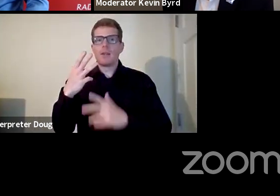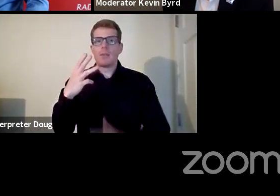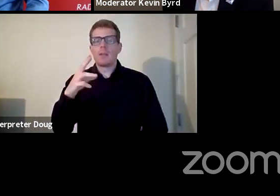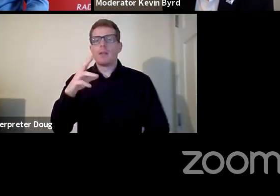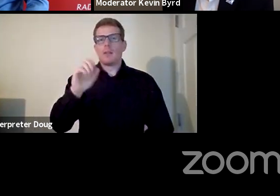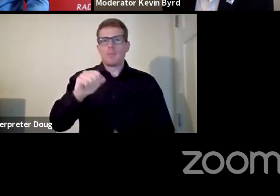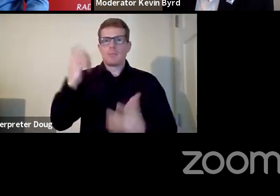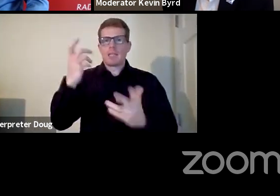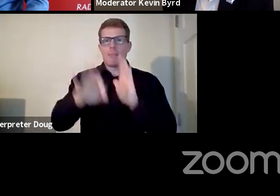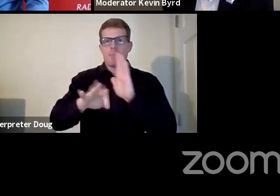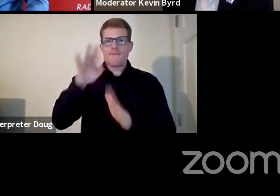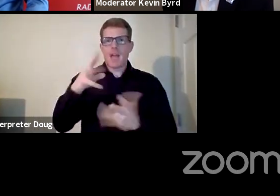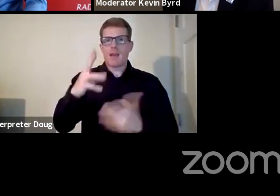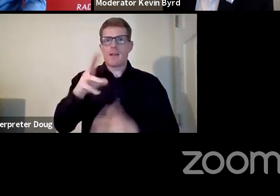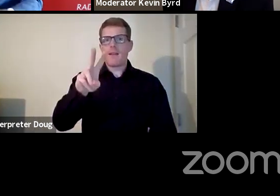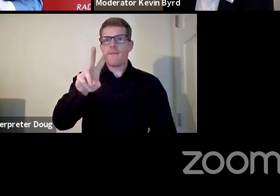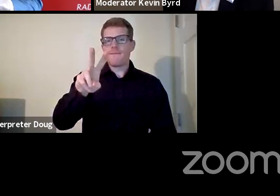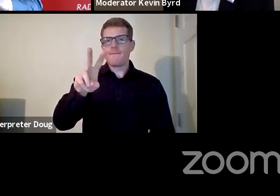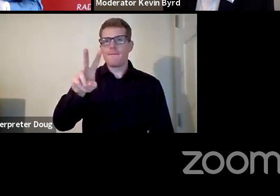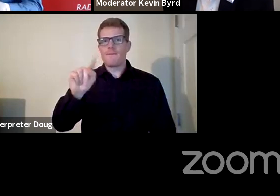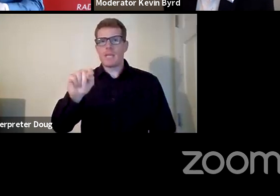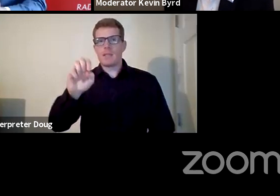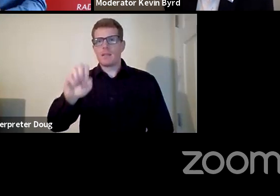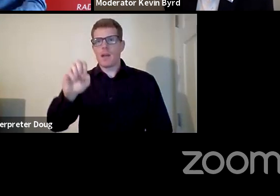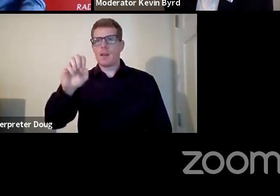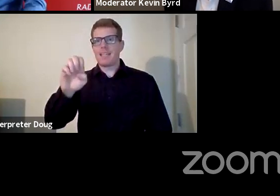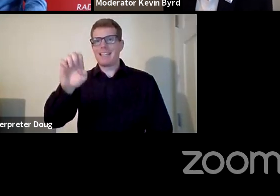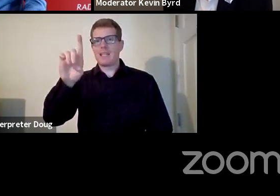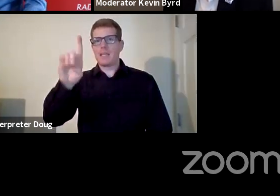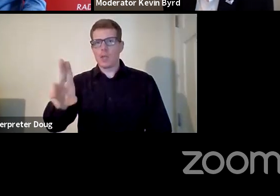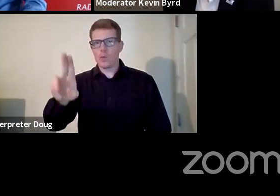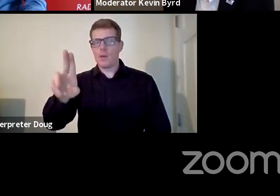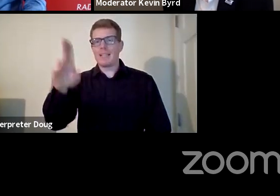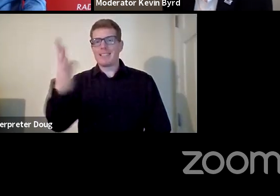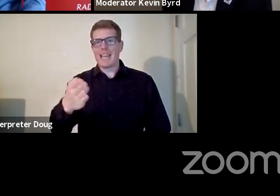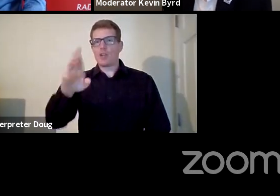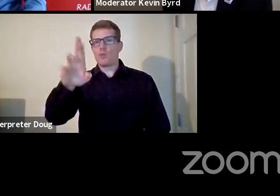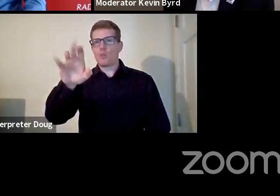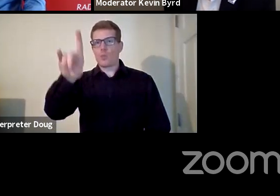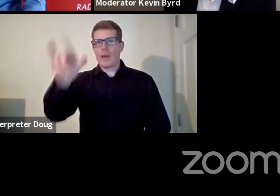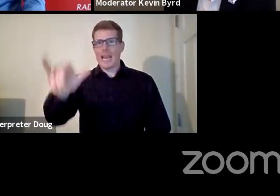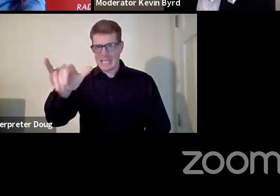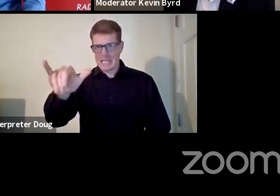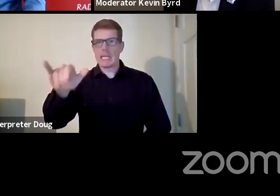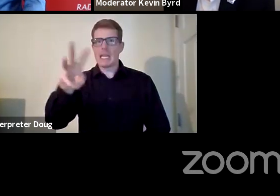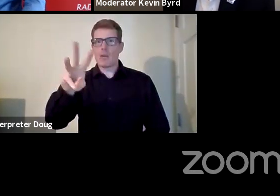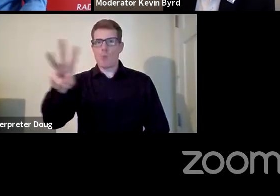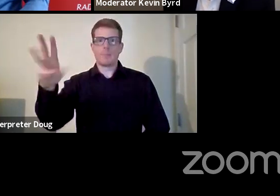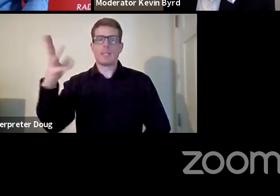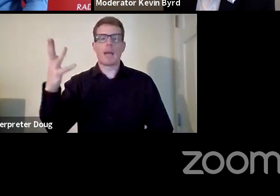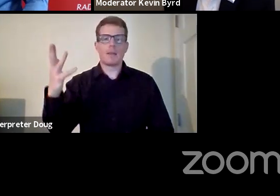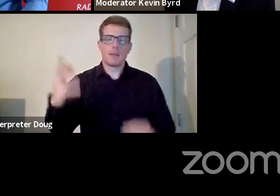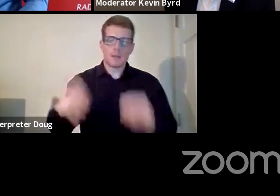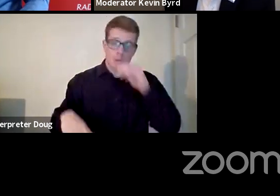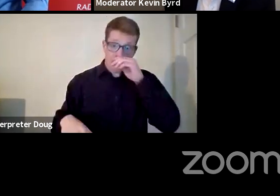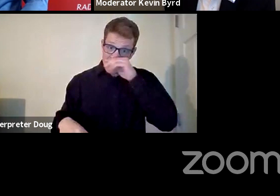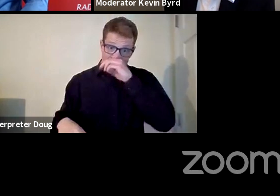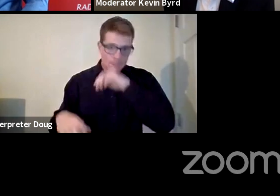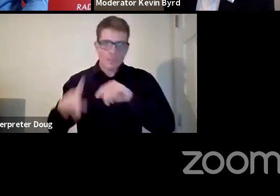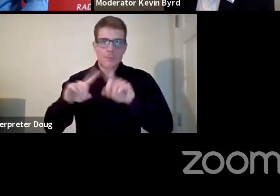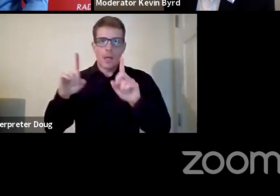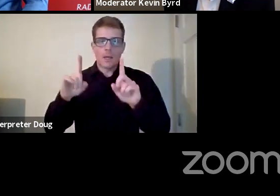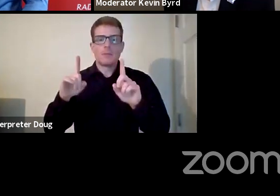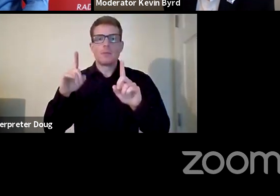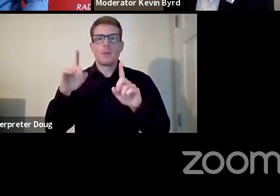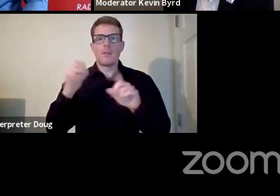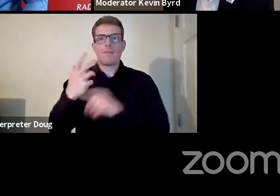vt.edu/ready website. But it's more or less what you just heard from President Hemphill. It's a